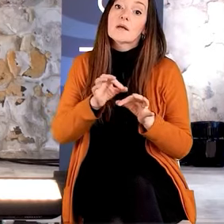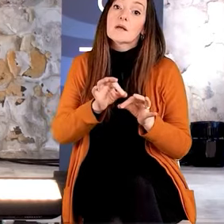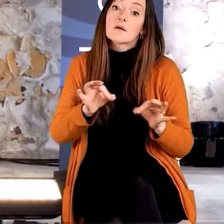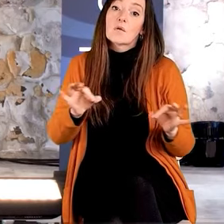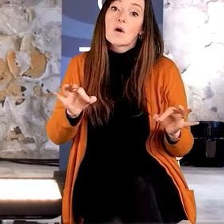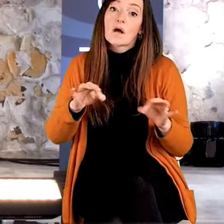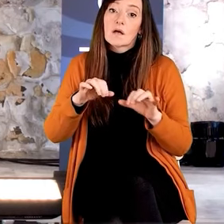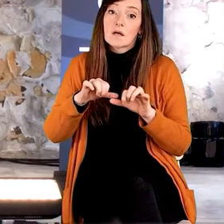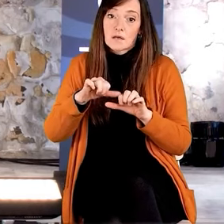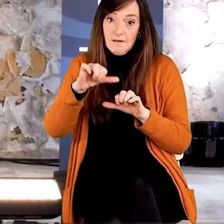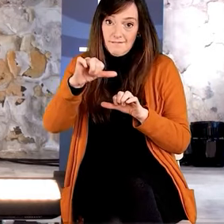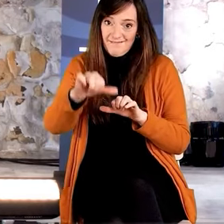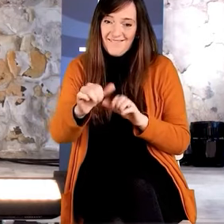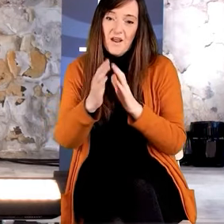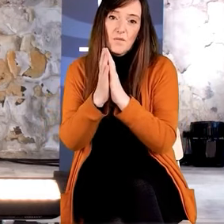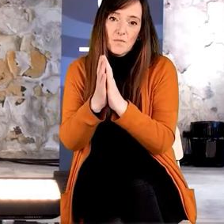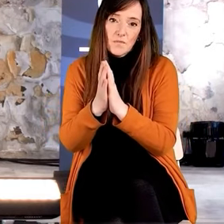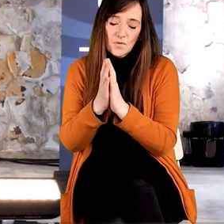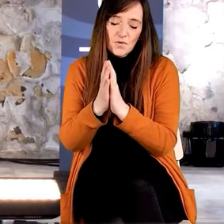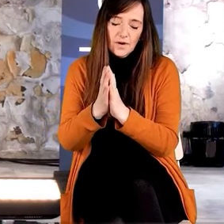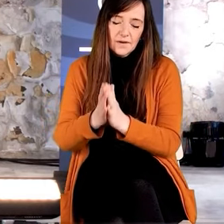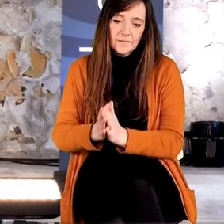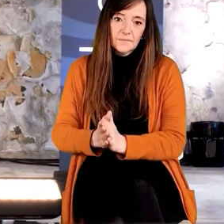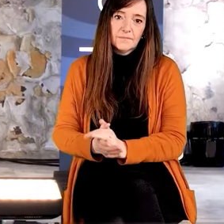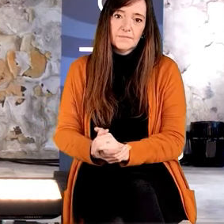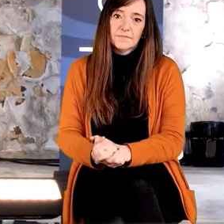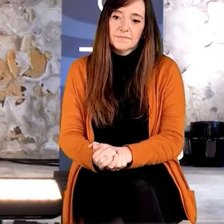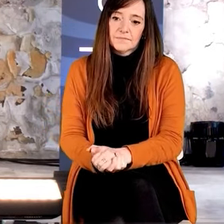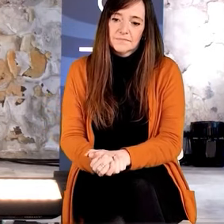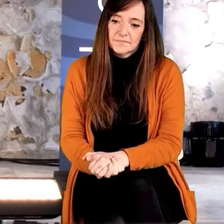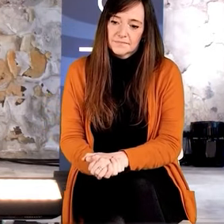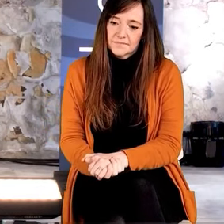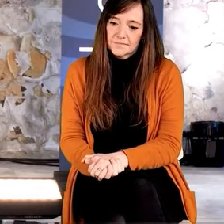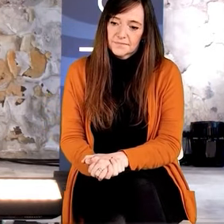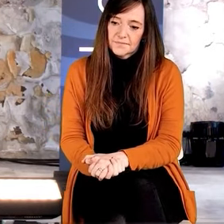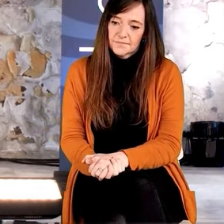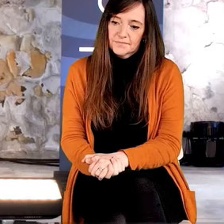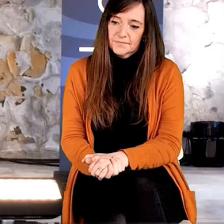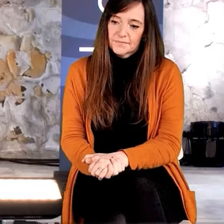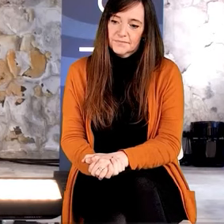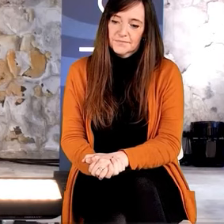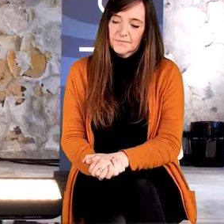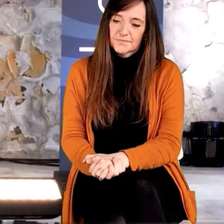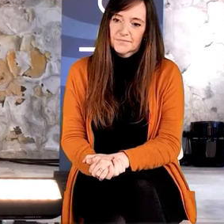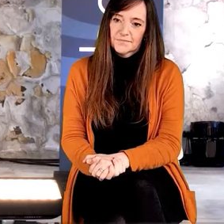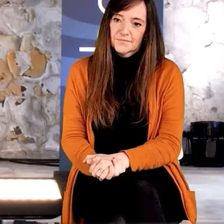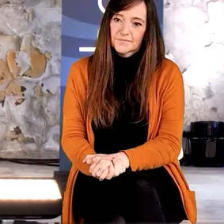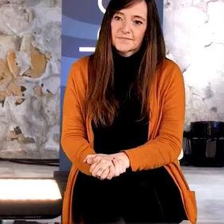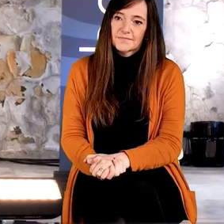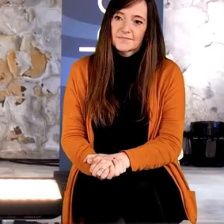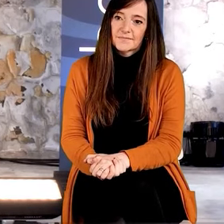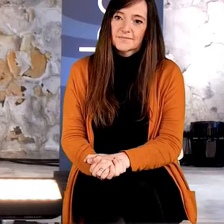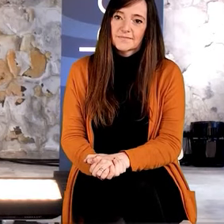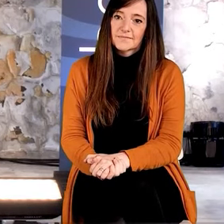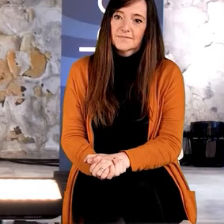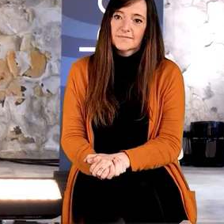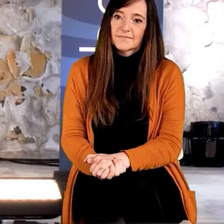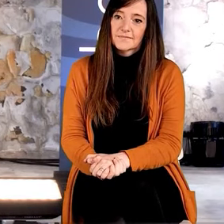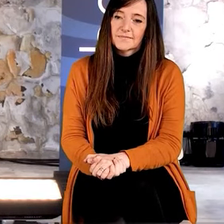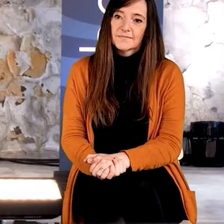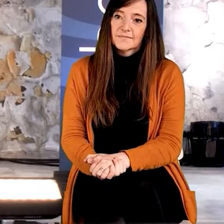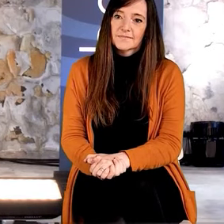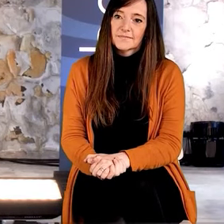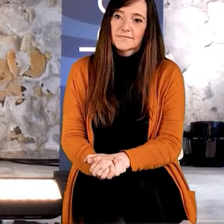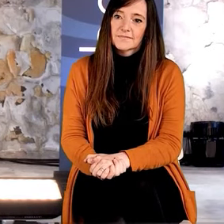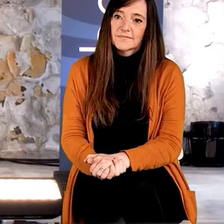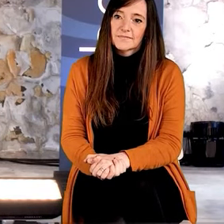Let's be quiet as we have done on the other days, and just have a moment of silence, and then I'll close with a